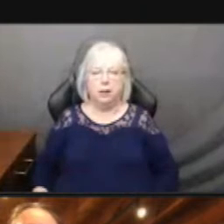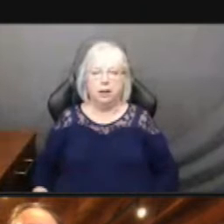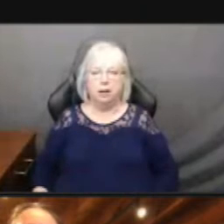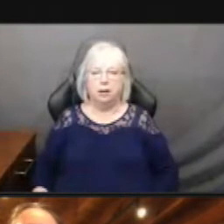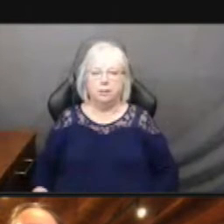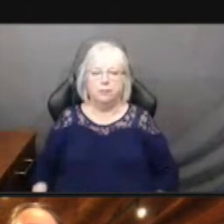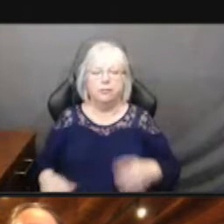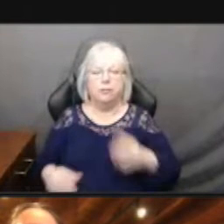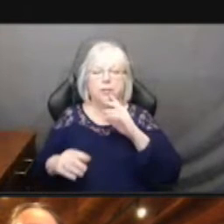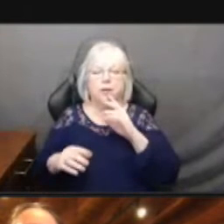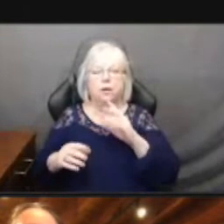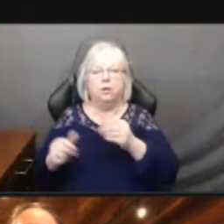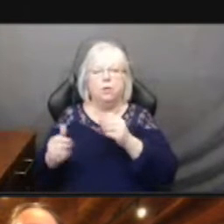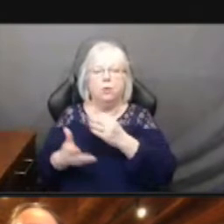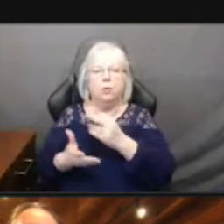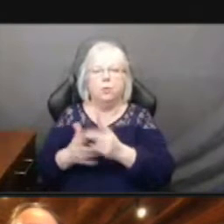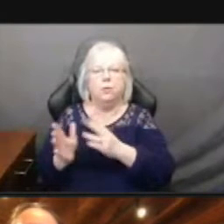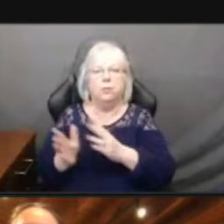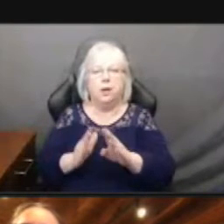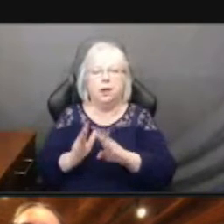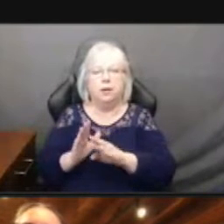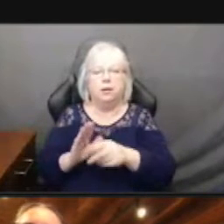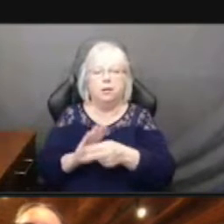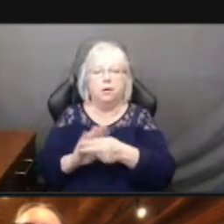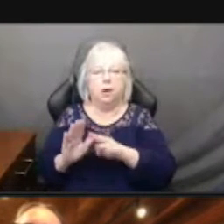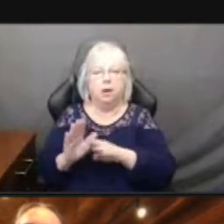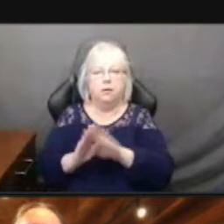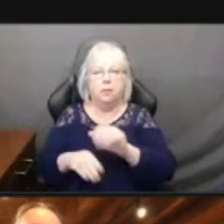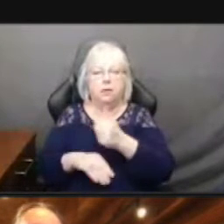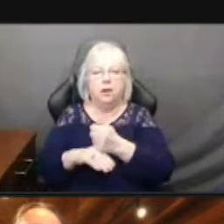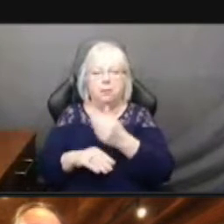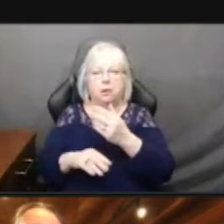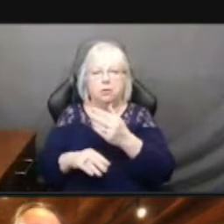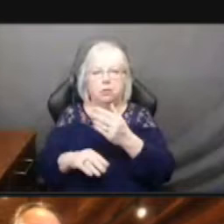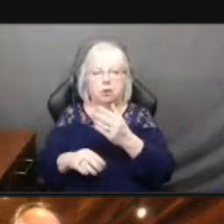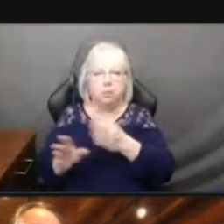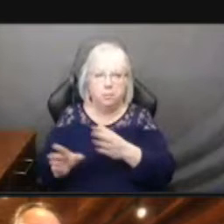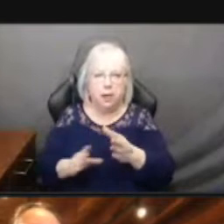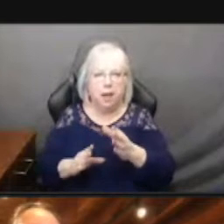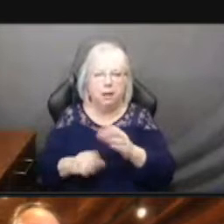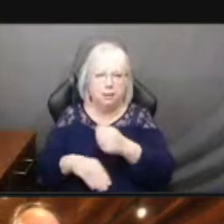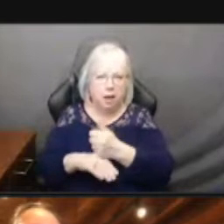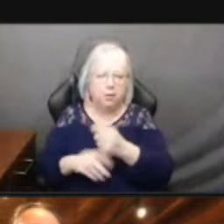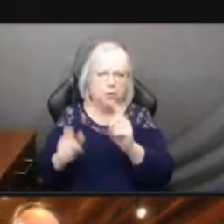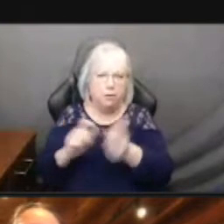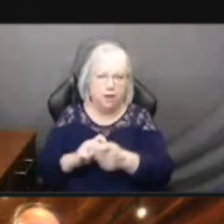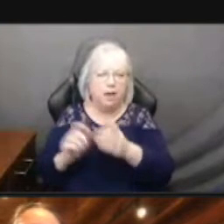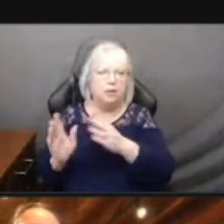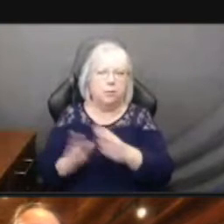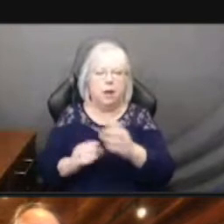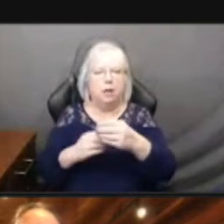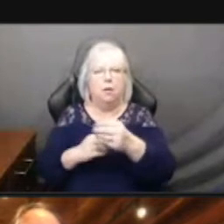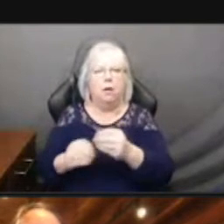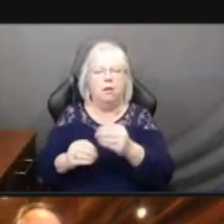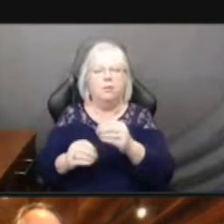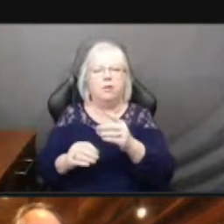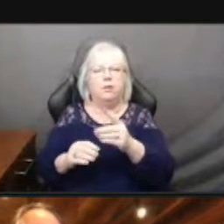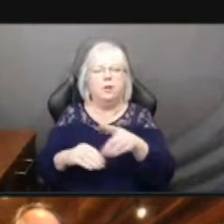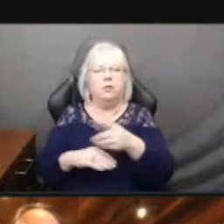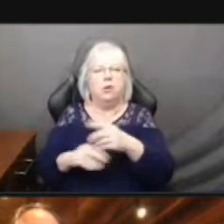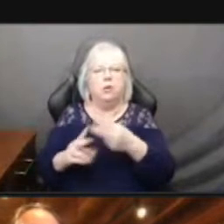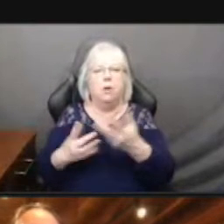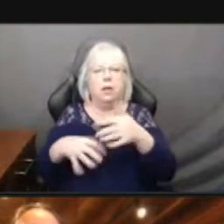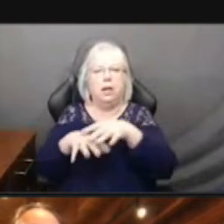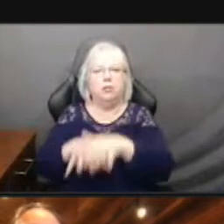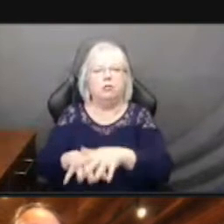An ordinance to approve a plan zoning development, establish a plan and establish a revised plan office district titled Integrated Site